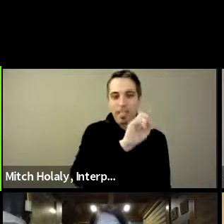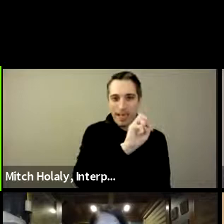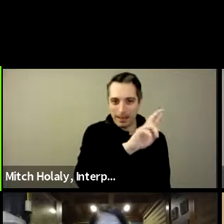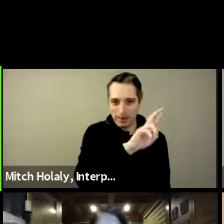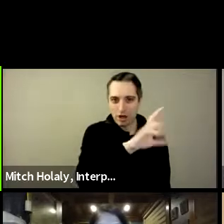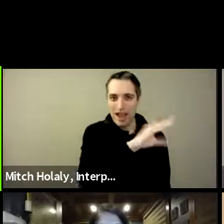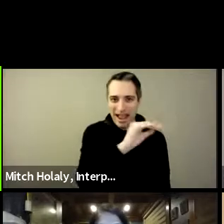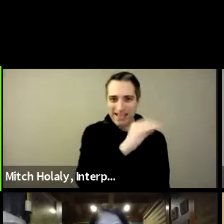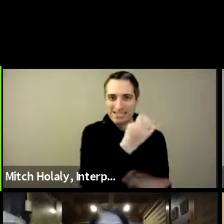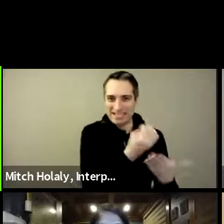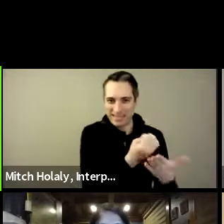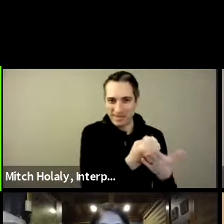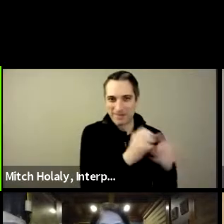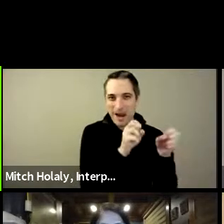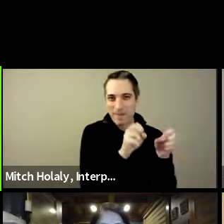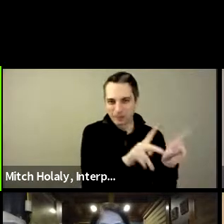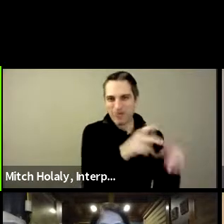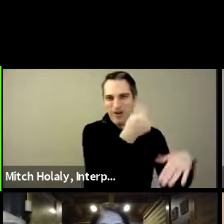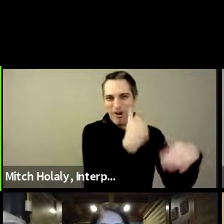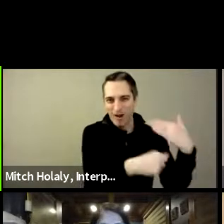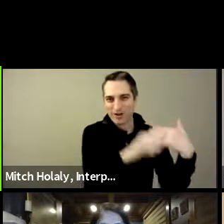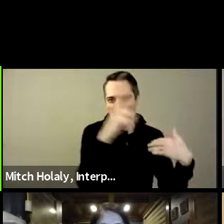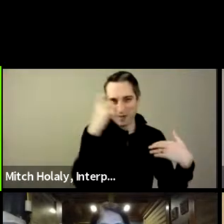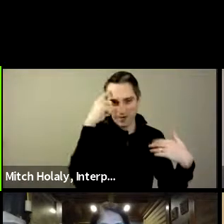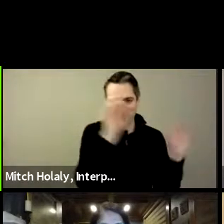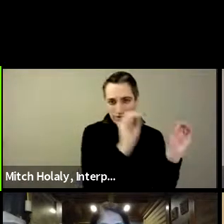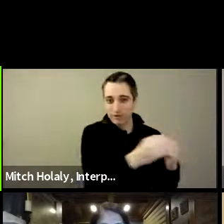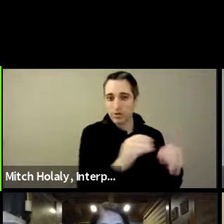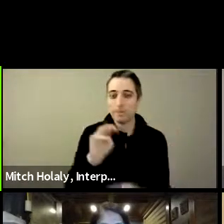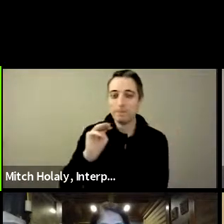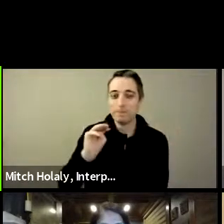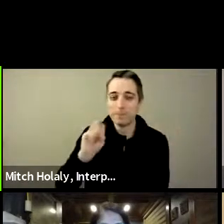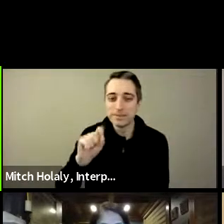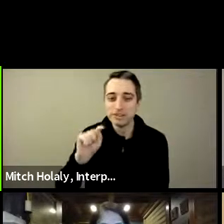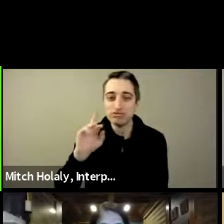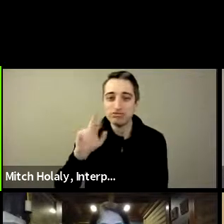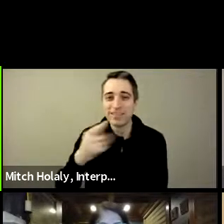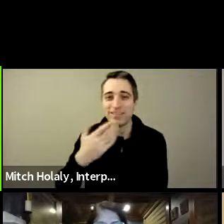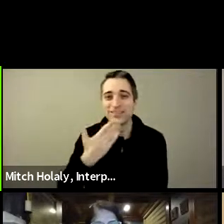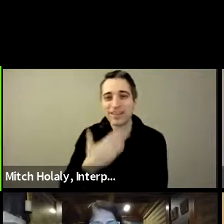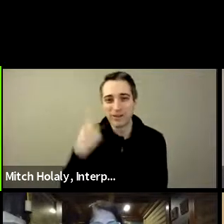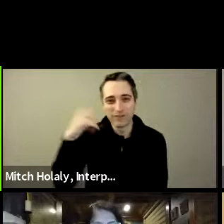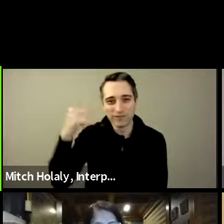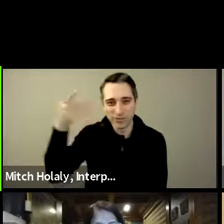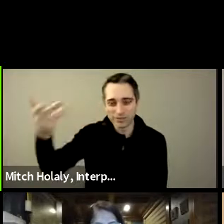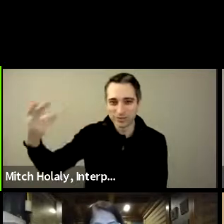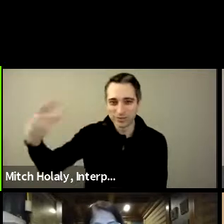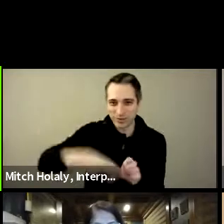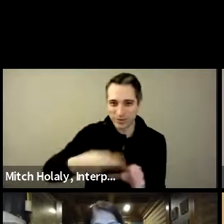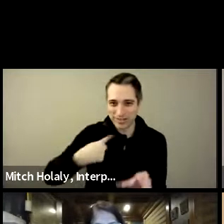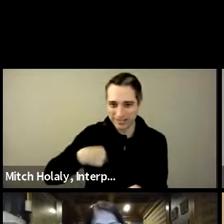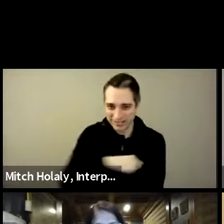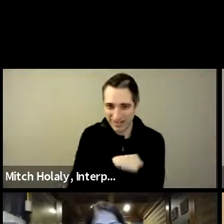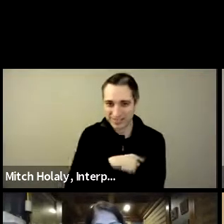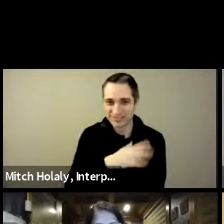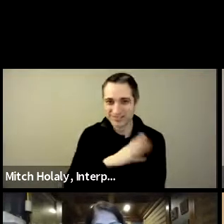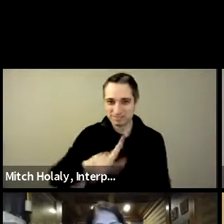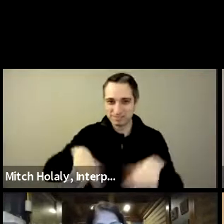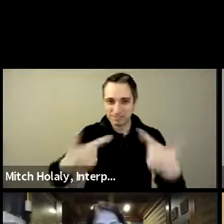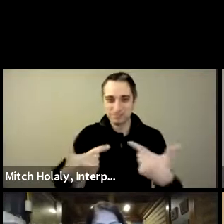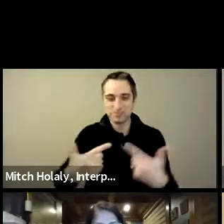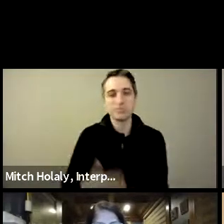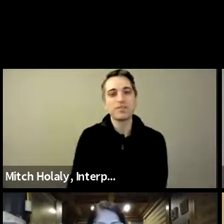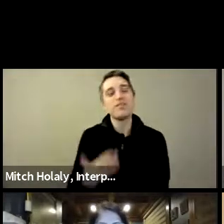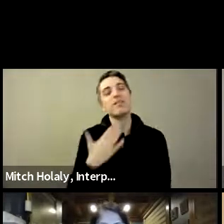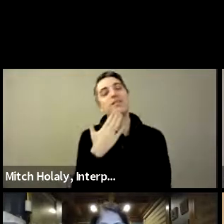Labor and Economic Opportunity, under the Governor's Office. So Ms. Trent, thank you so much for joining us, and the floor is yours. Chair Clayton and Commissioners, I